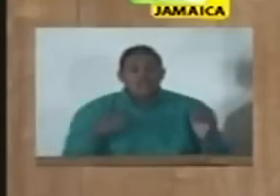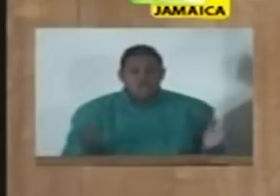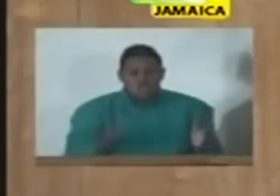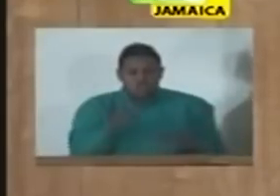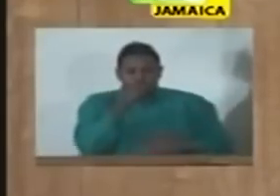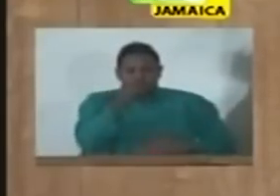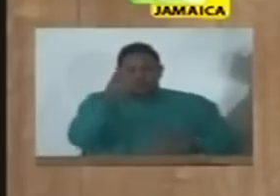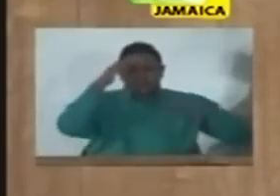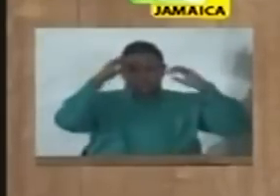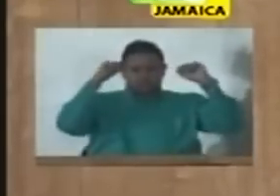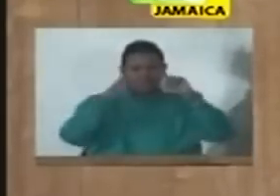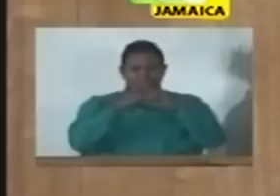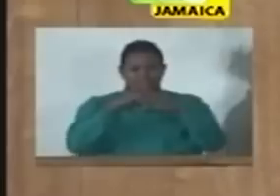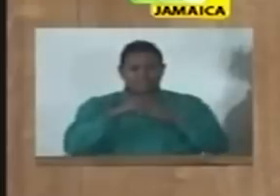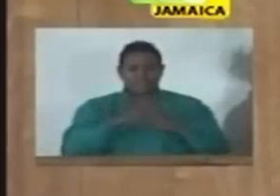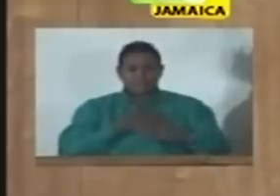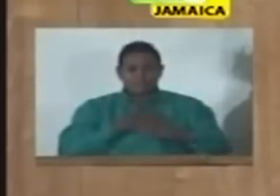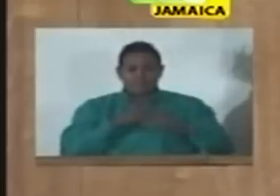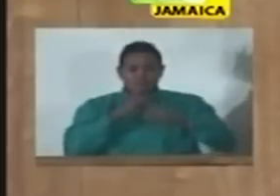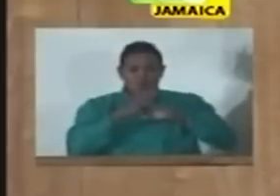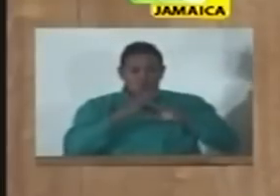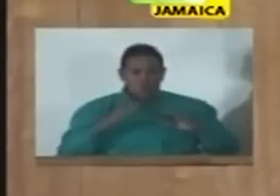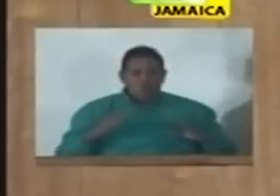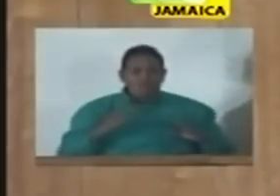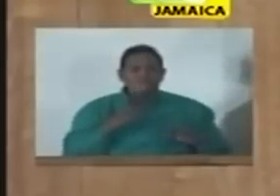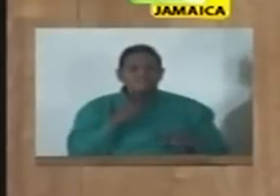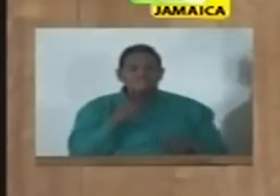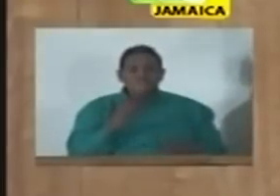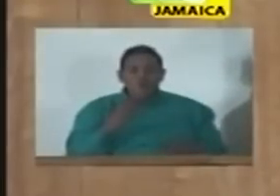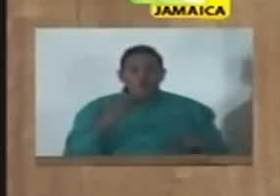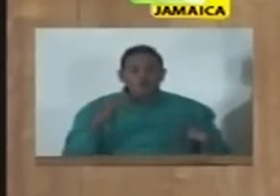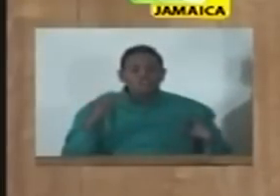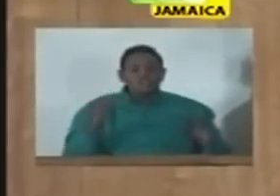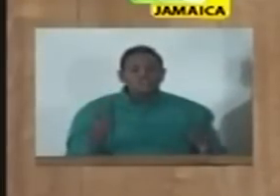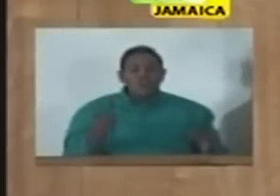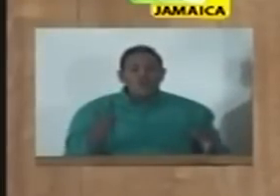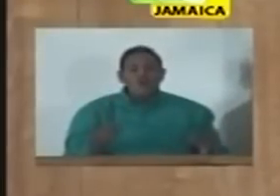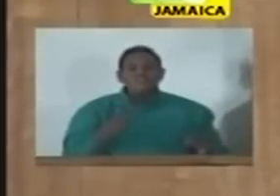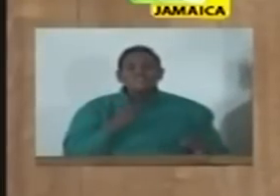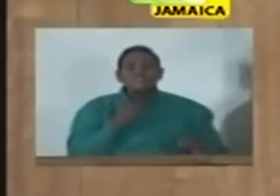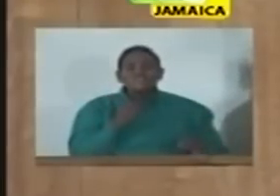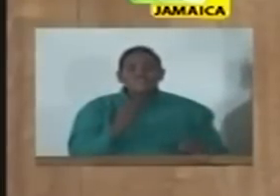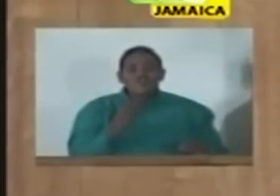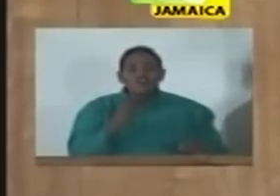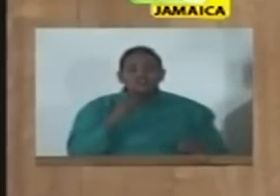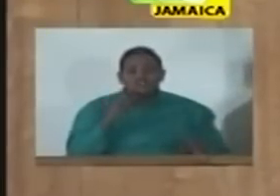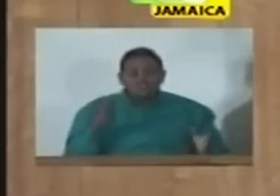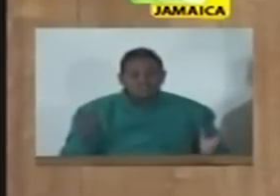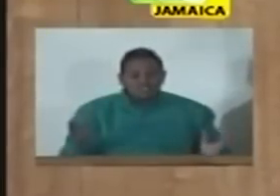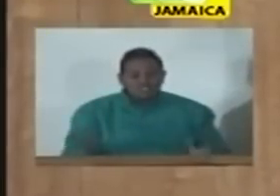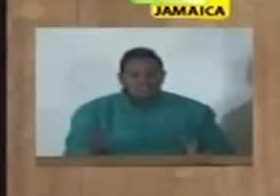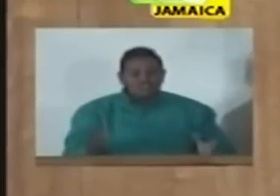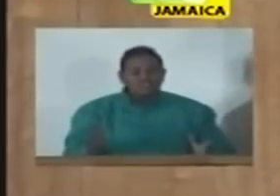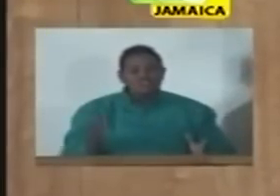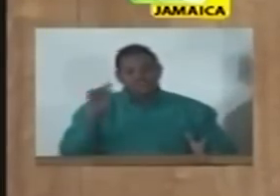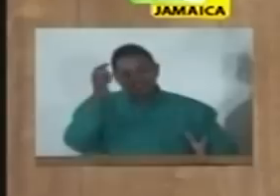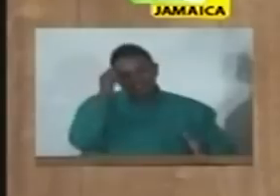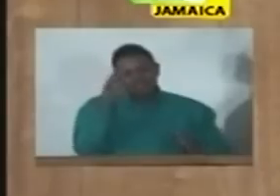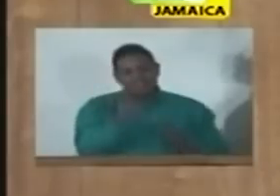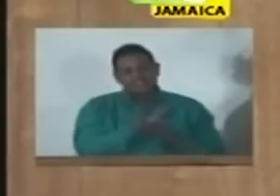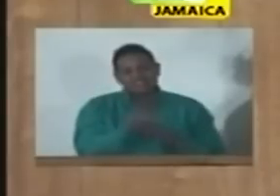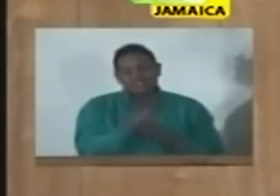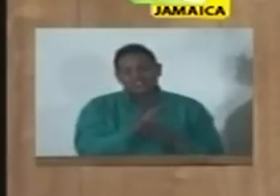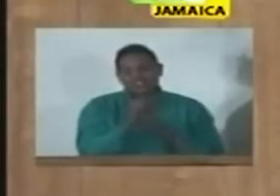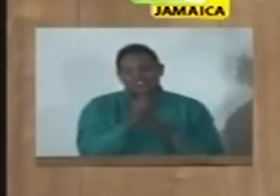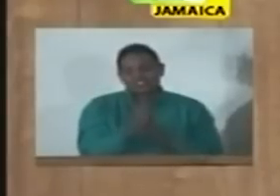Mr. President, in my quietest of voice, to urge the government business leader